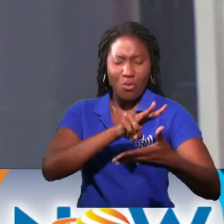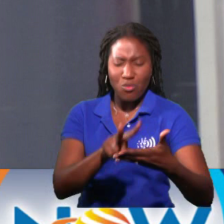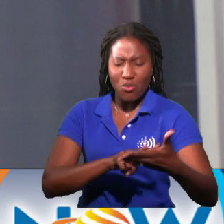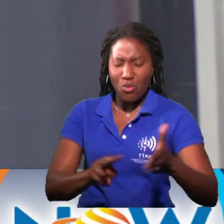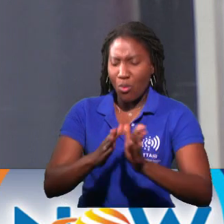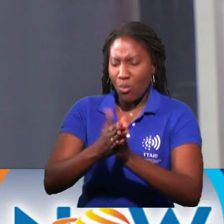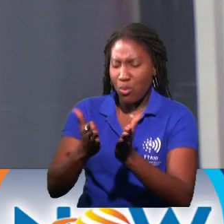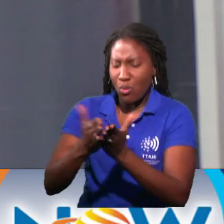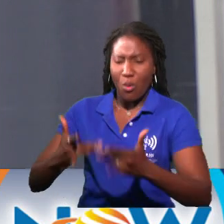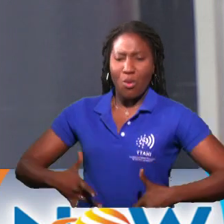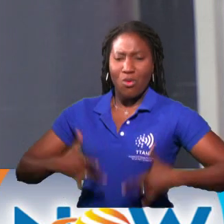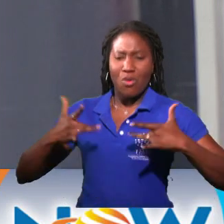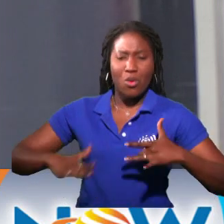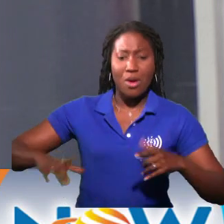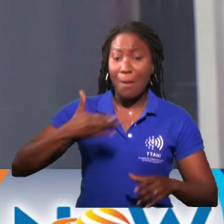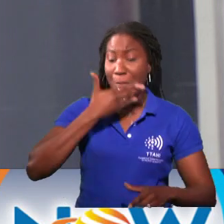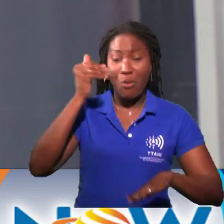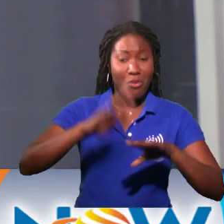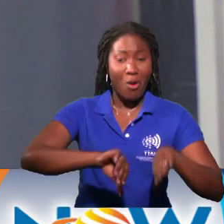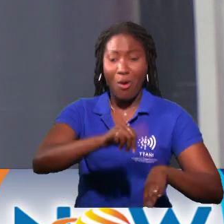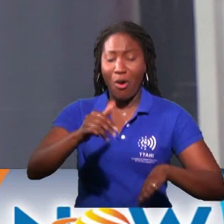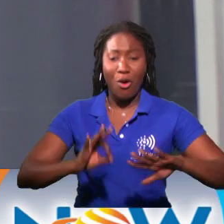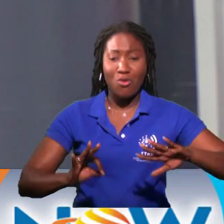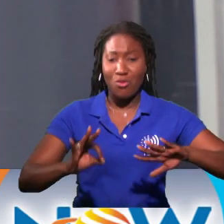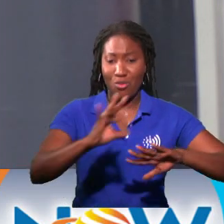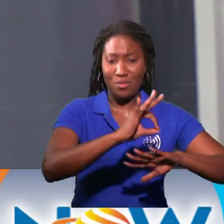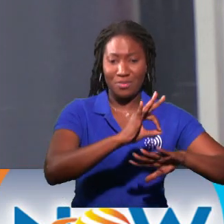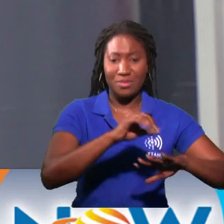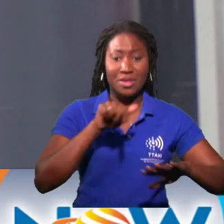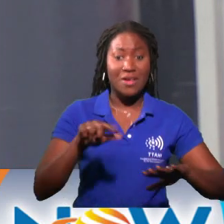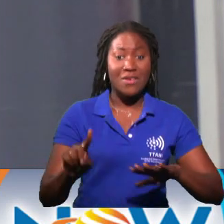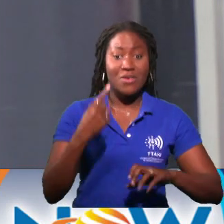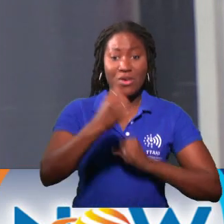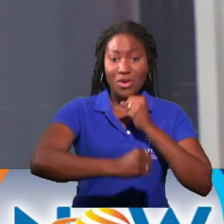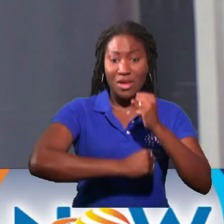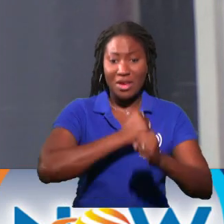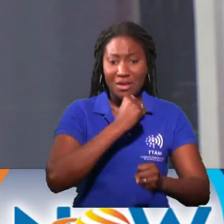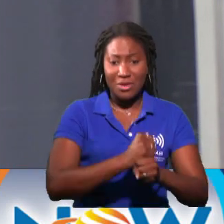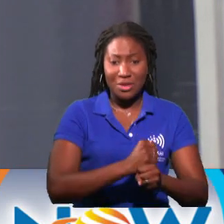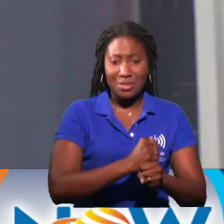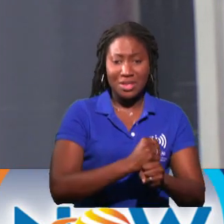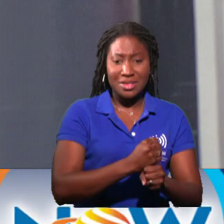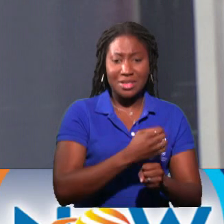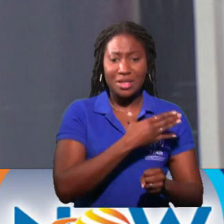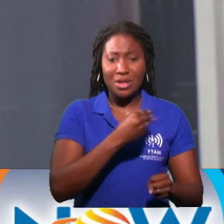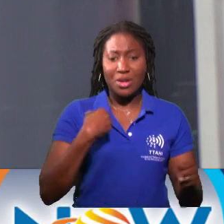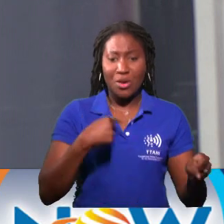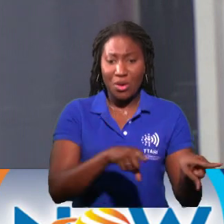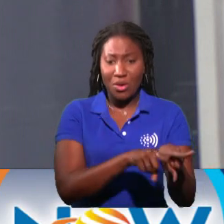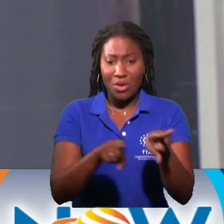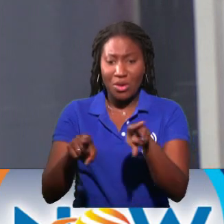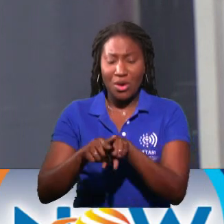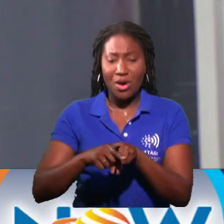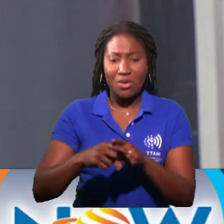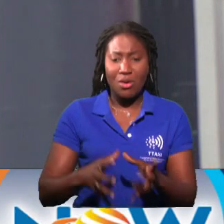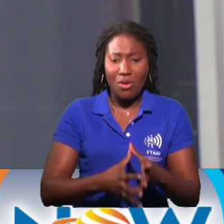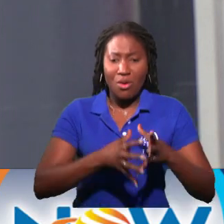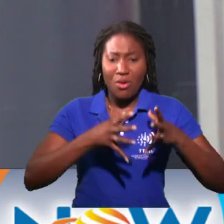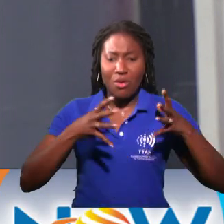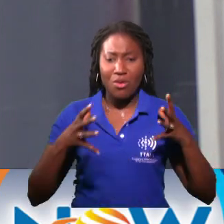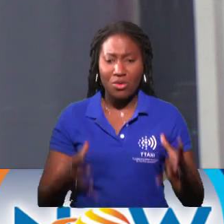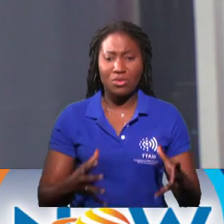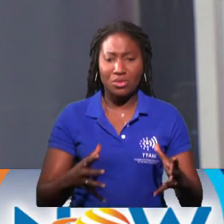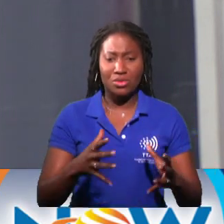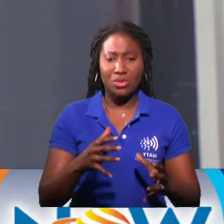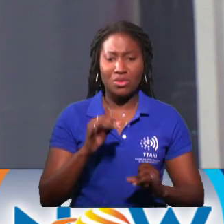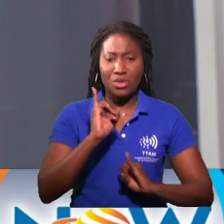Caribbean. This is the first year that also we're having so many high-profile,